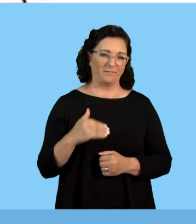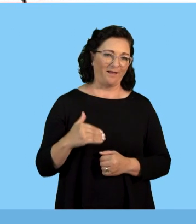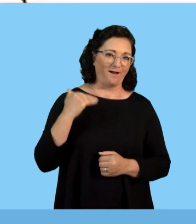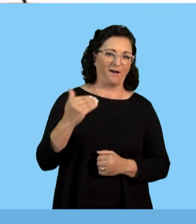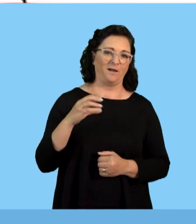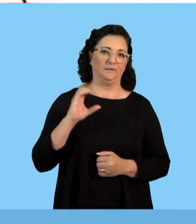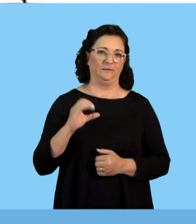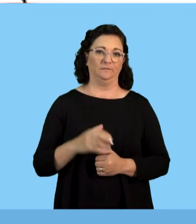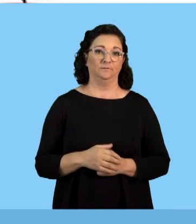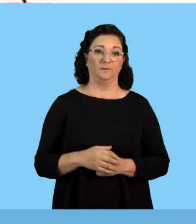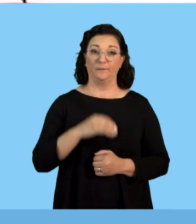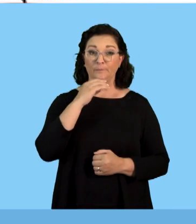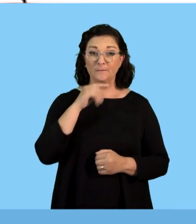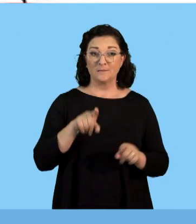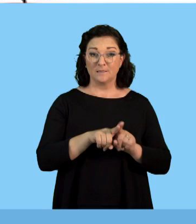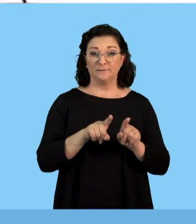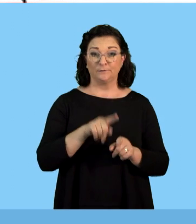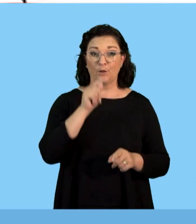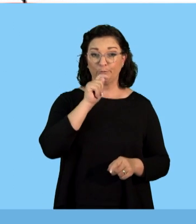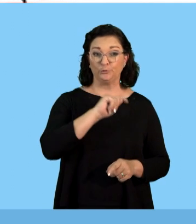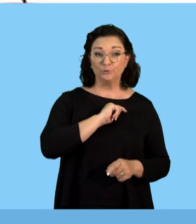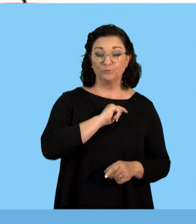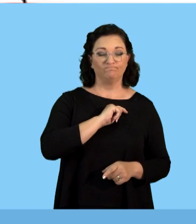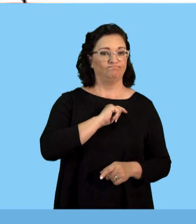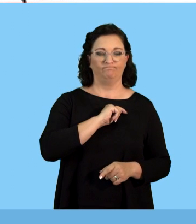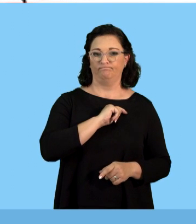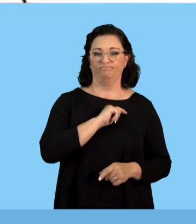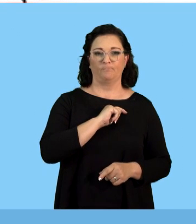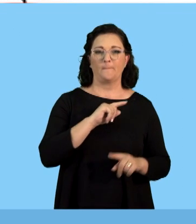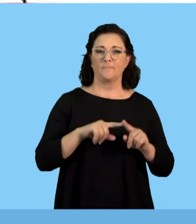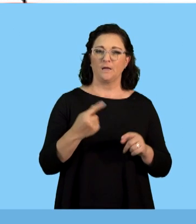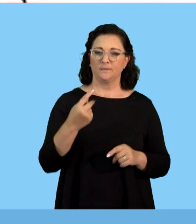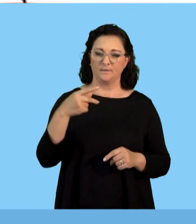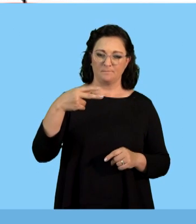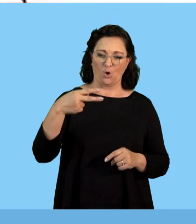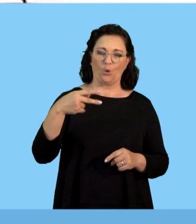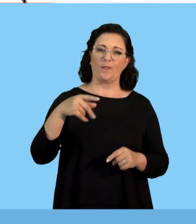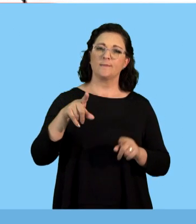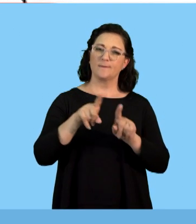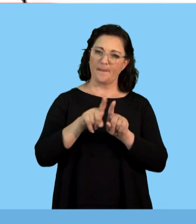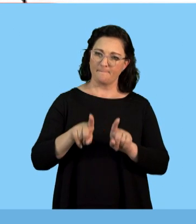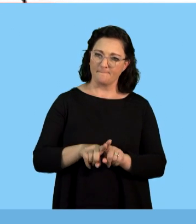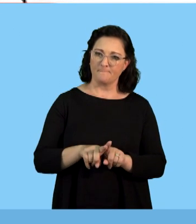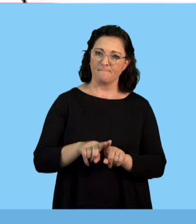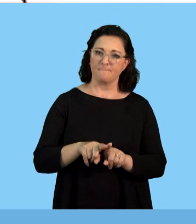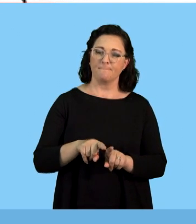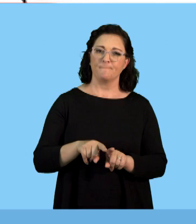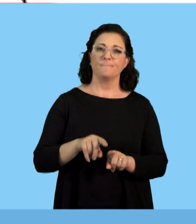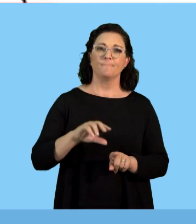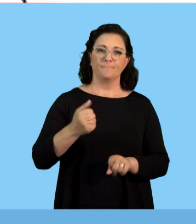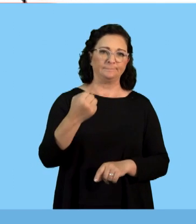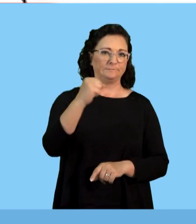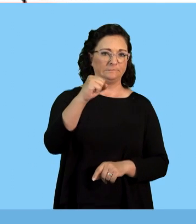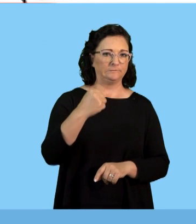And that would then mean that this will not be true. This is only true if these two light bulbs are identical and have the